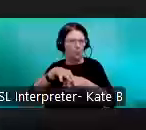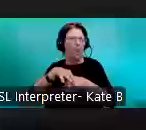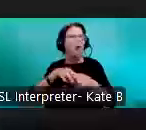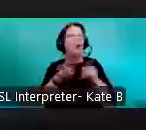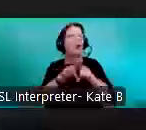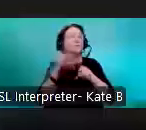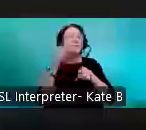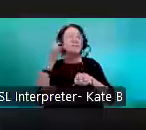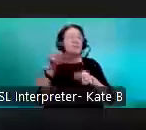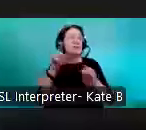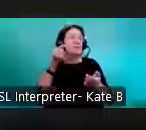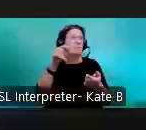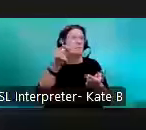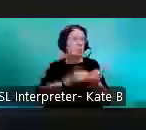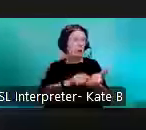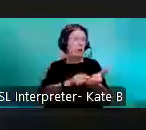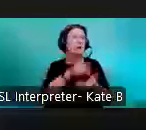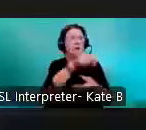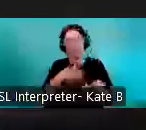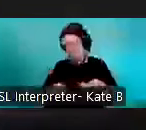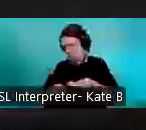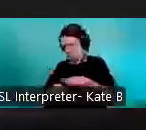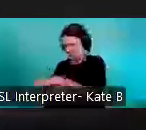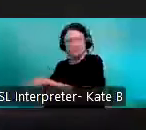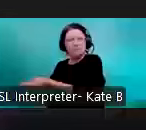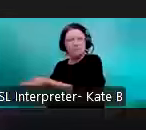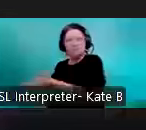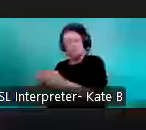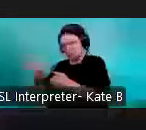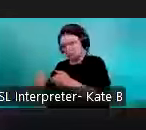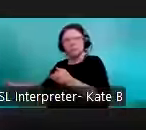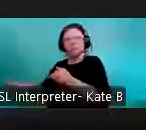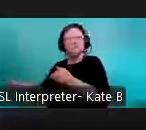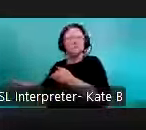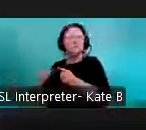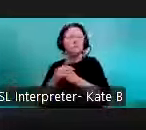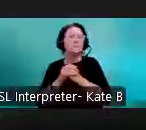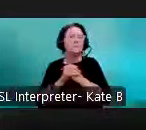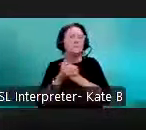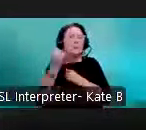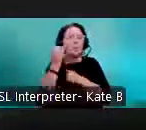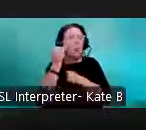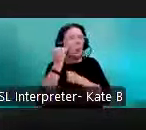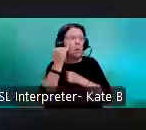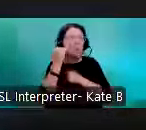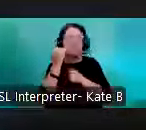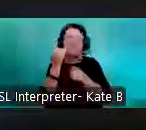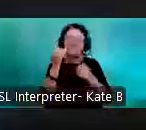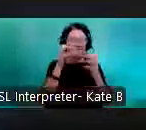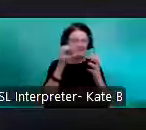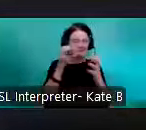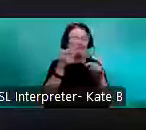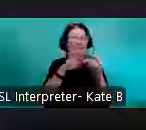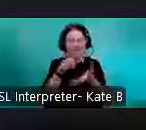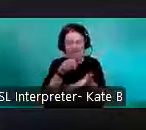your ballot and you stick it in the tabulator just like any other ballot. Somebody who has maybe a hard time writing or filling in those